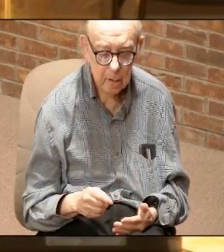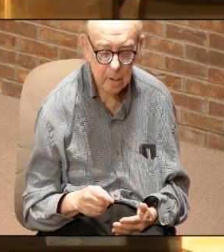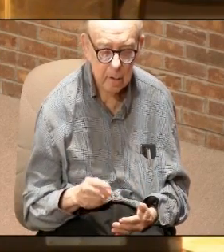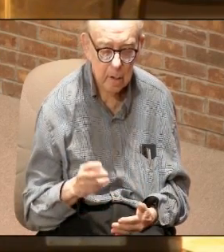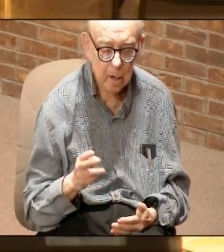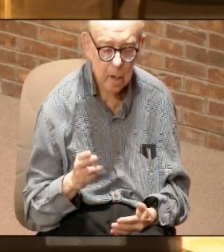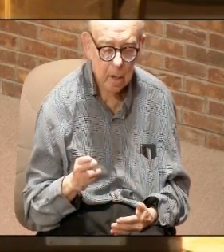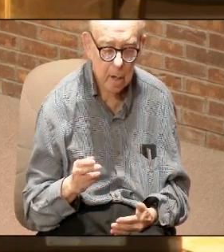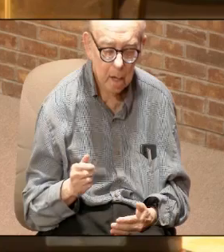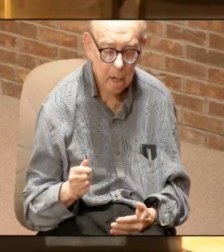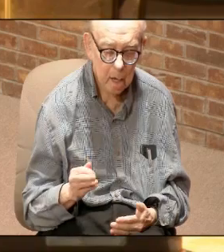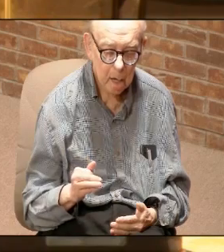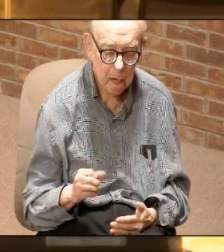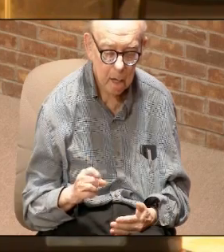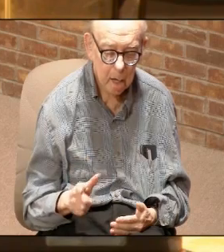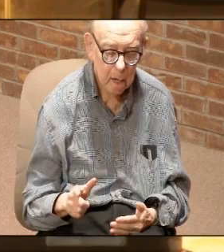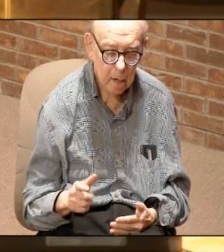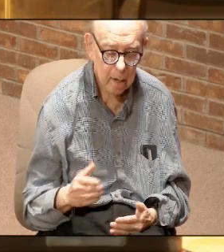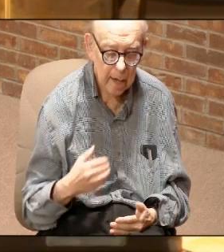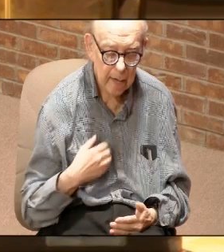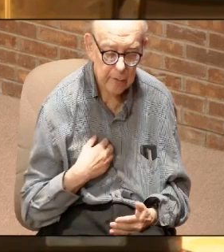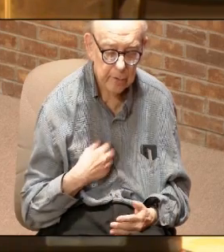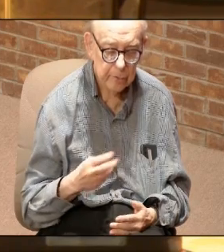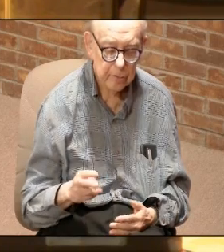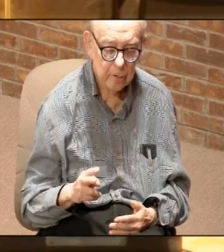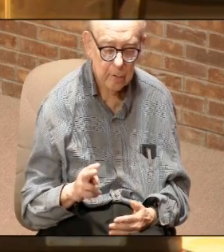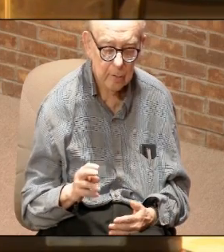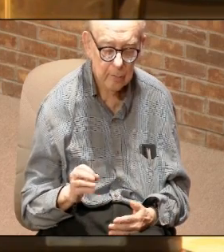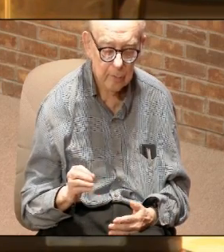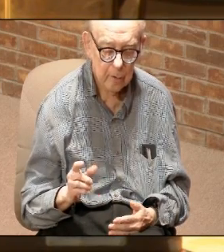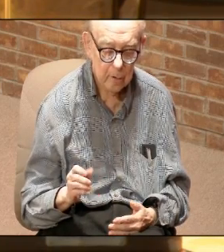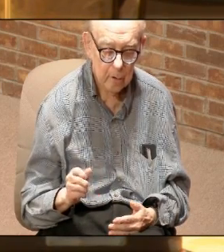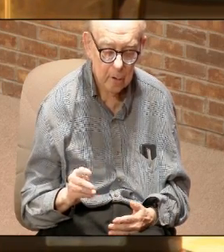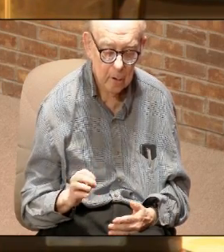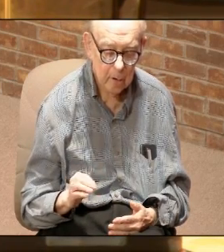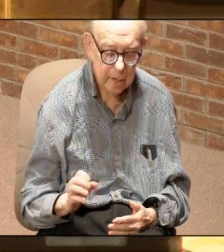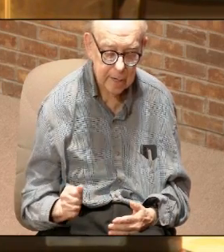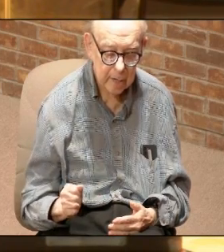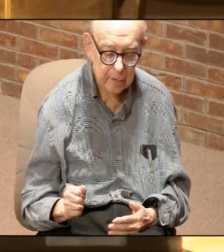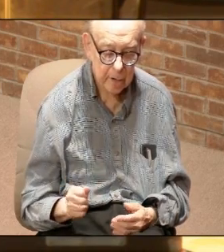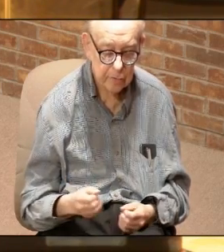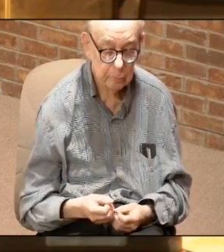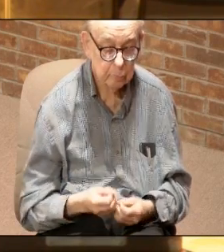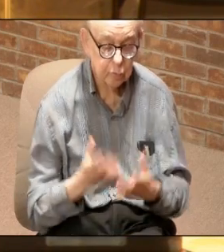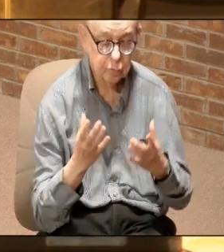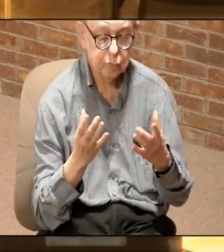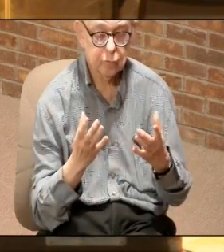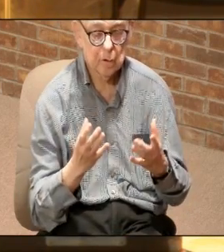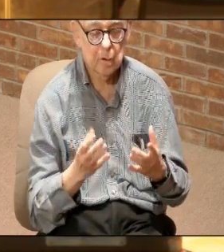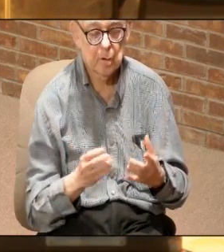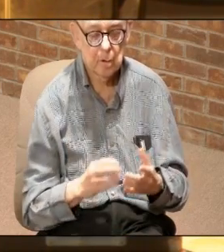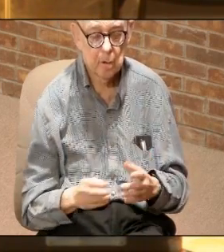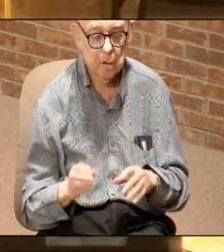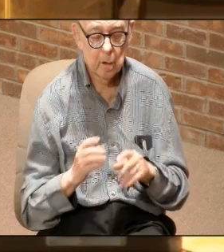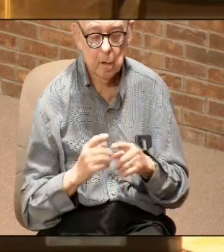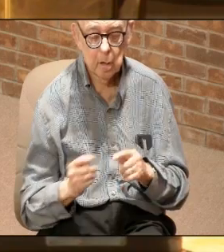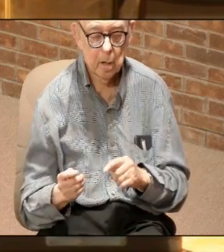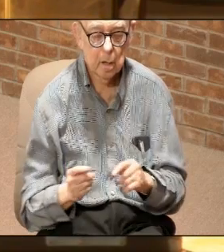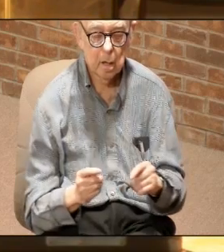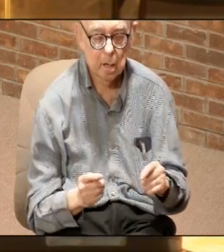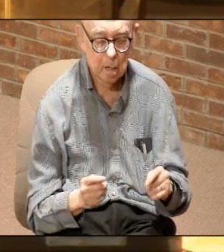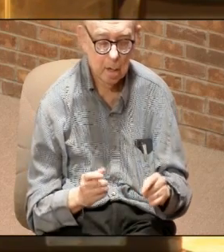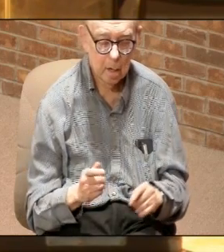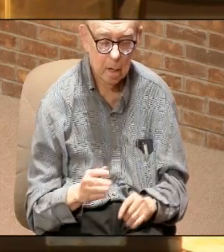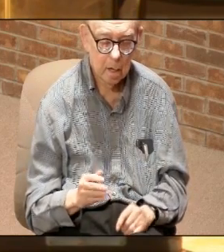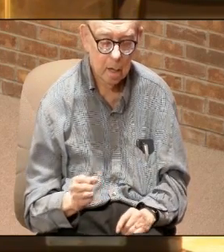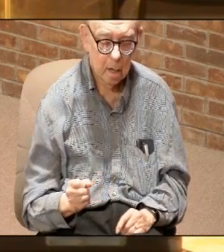Hawaii, they got this volcano that now has erupted. And basically it's traveling, the lava